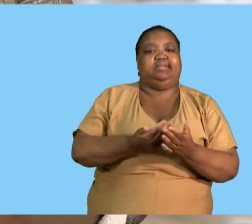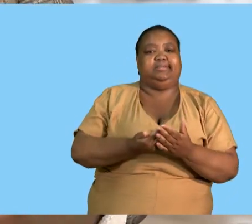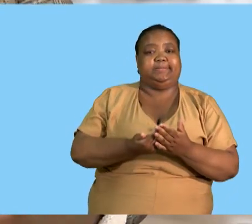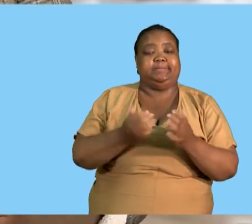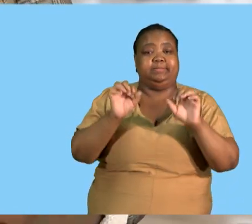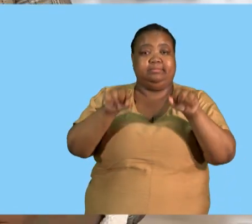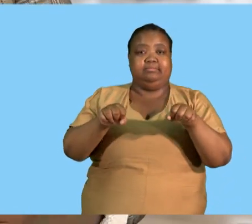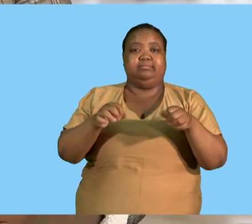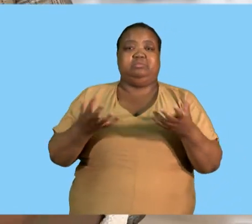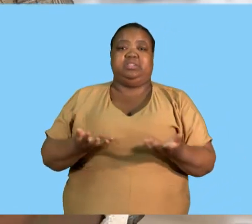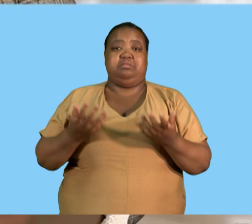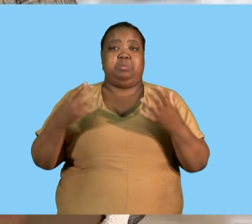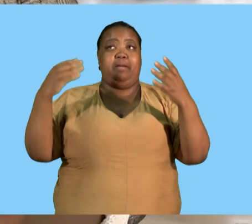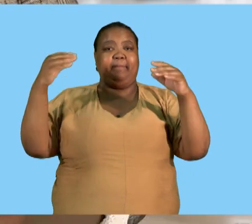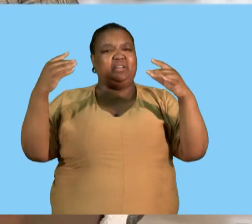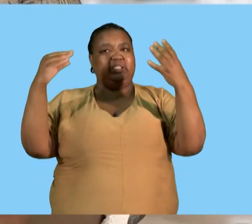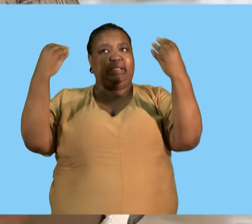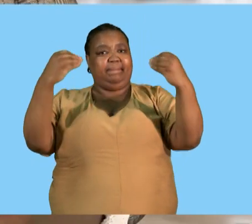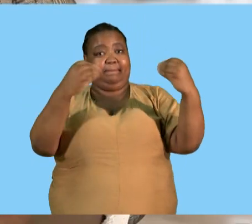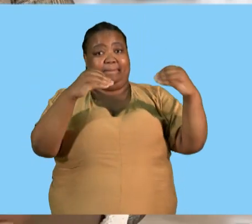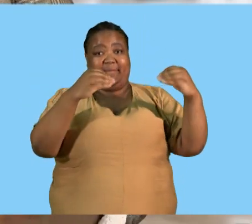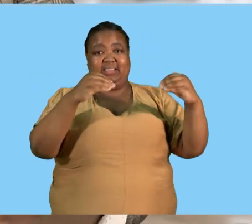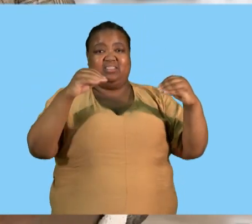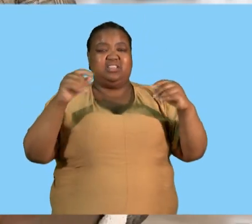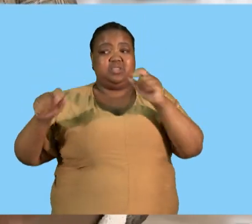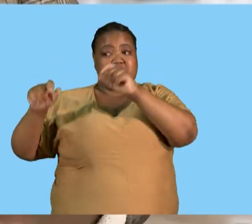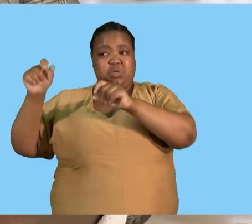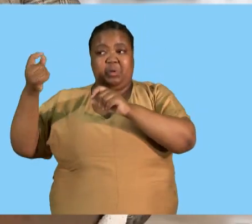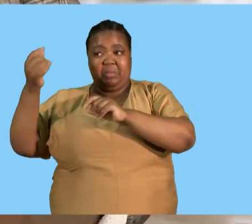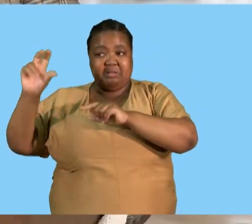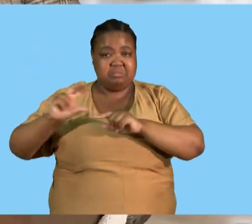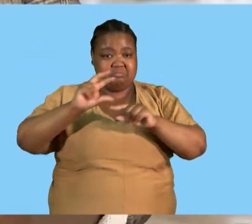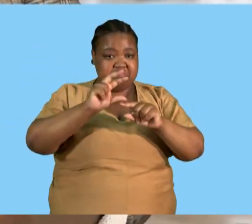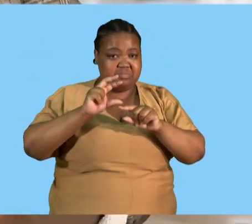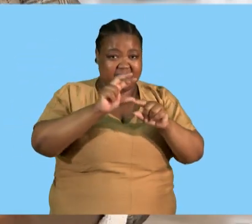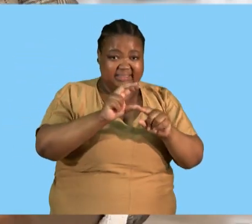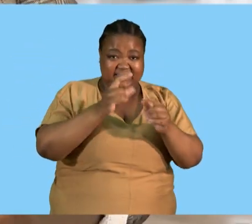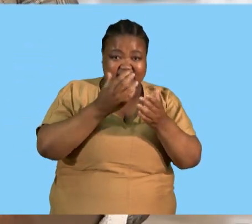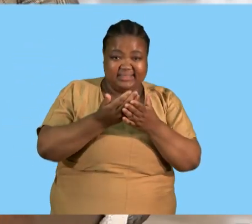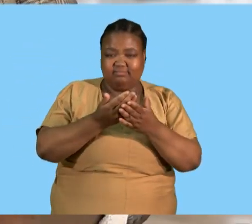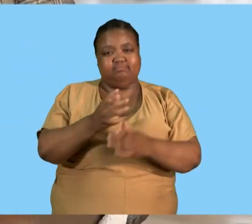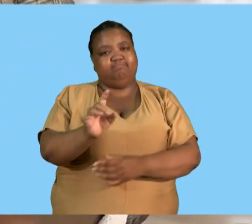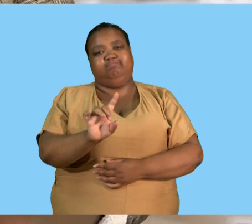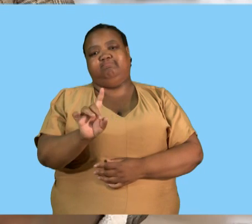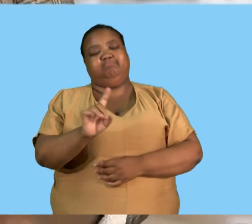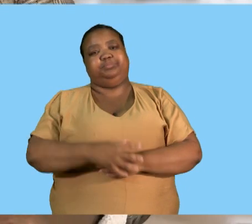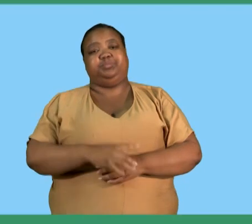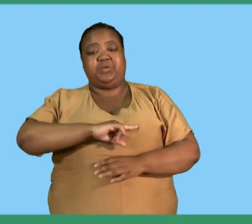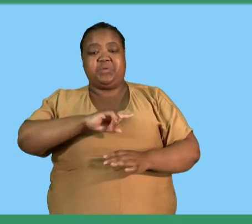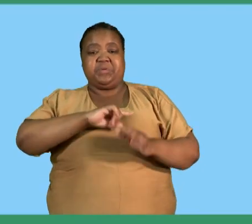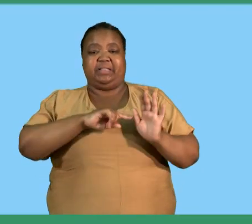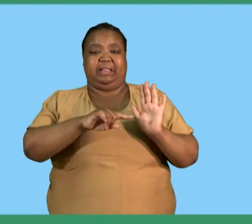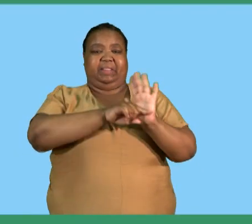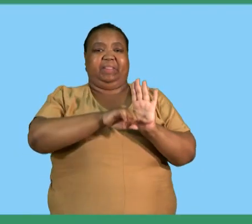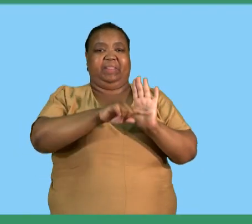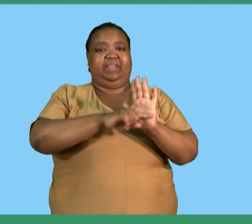It portrays a negative image, and no investor would want to invest in such a business that is known of doing bad, basically.